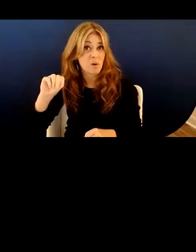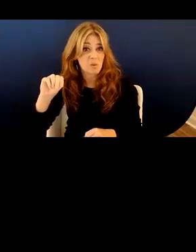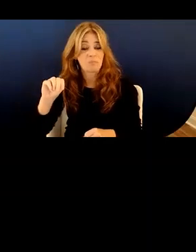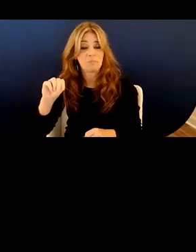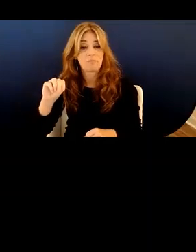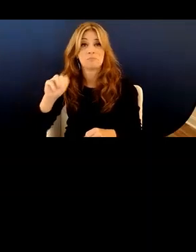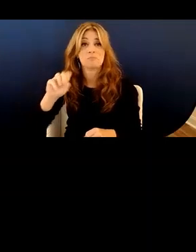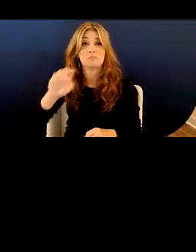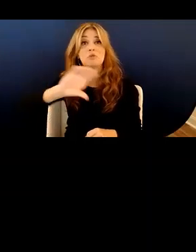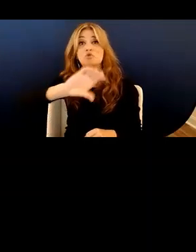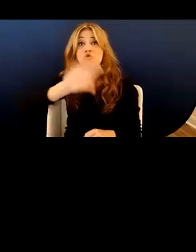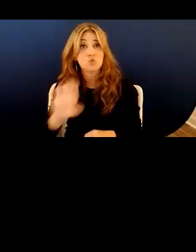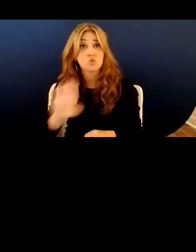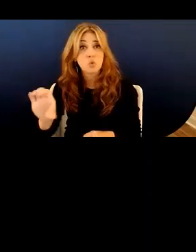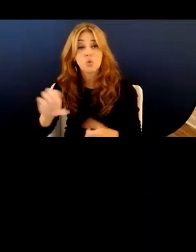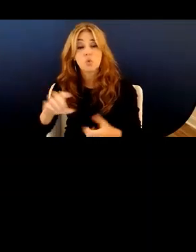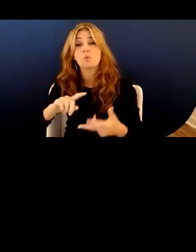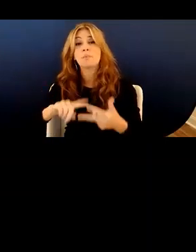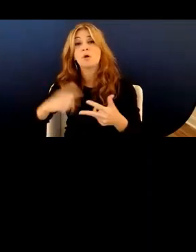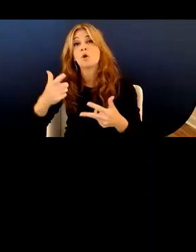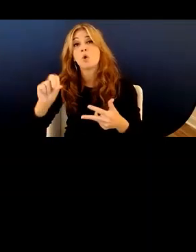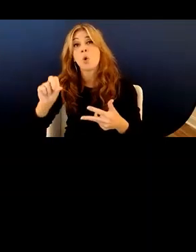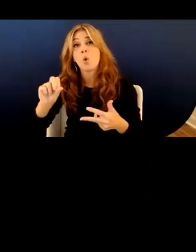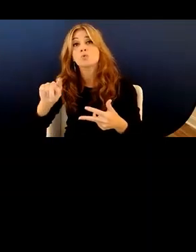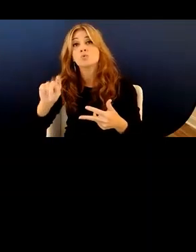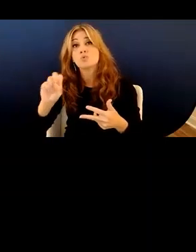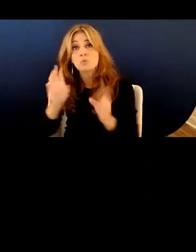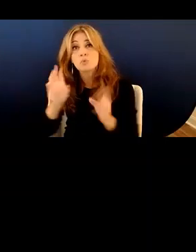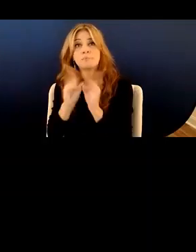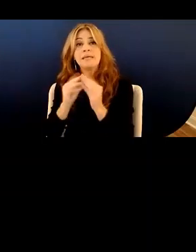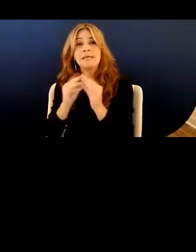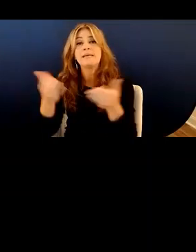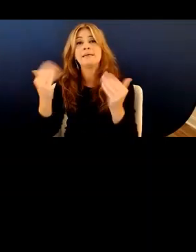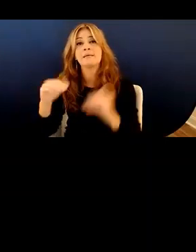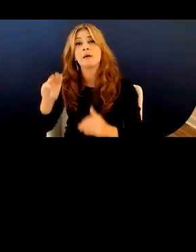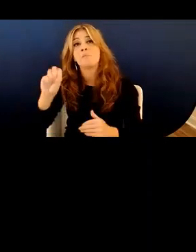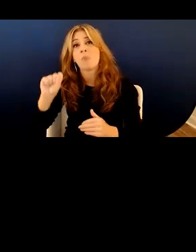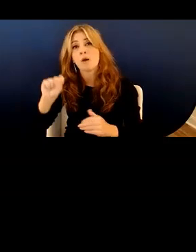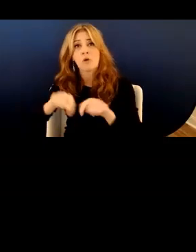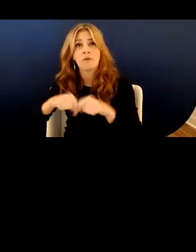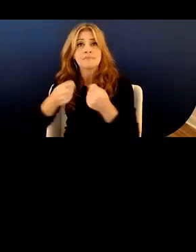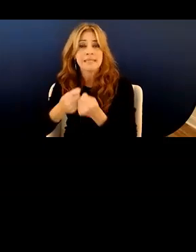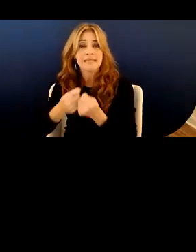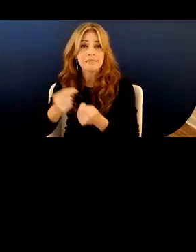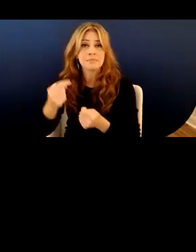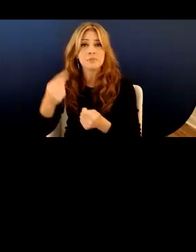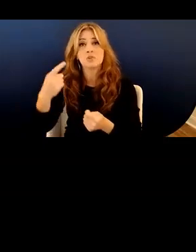be Zoom, GoToMeeting, Microsoft Teams, Google Meet,